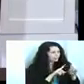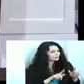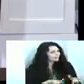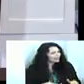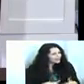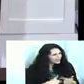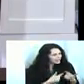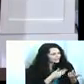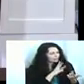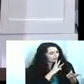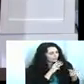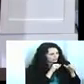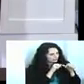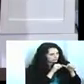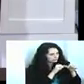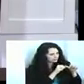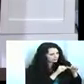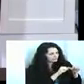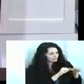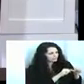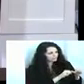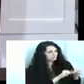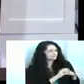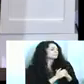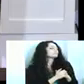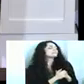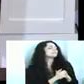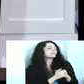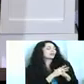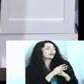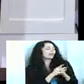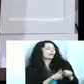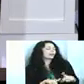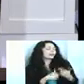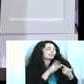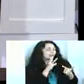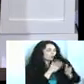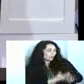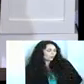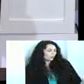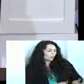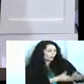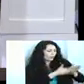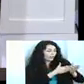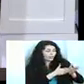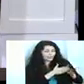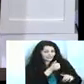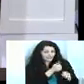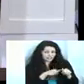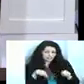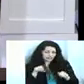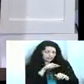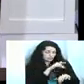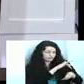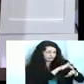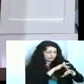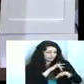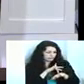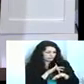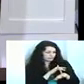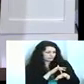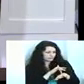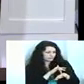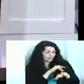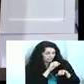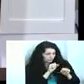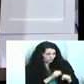water, a living well that's now within each and every one of us that we can tap into at any time and find